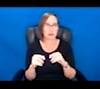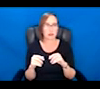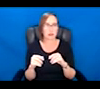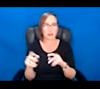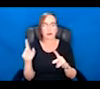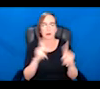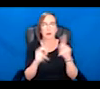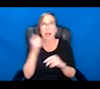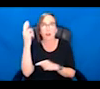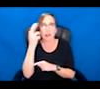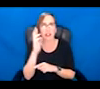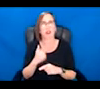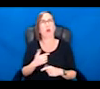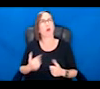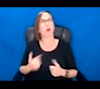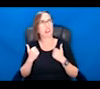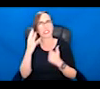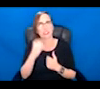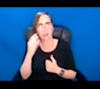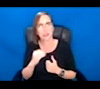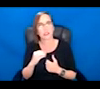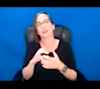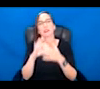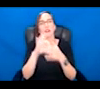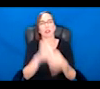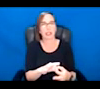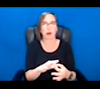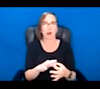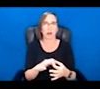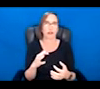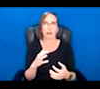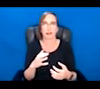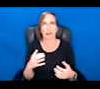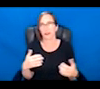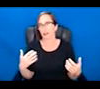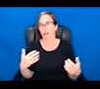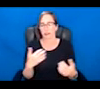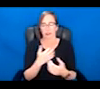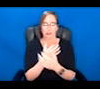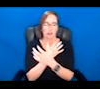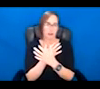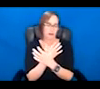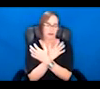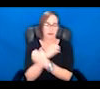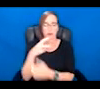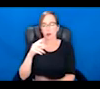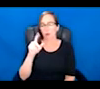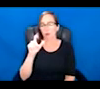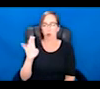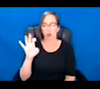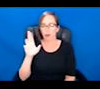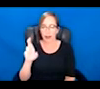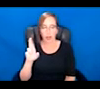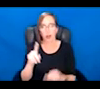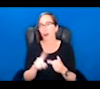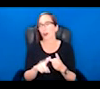lived experiences, with the emphasis on polar bears and ice caps and so forth. It didn't necessarily resonate with what people